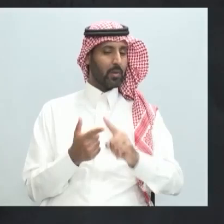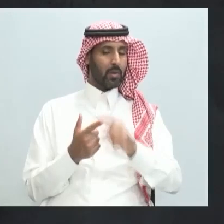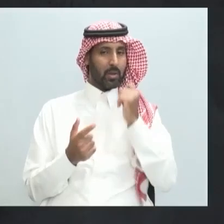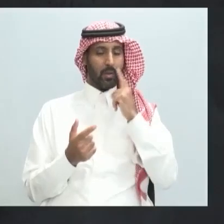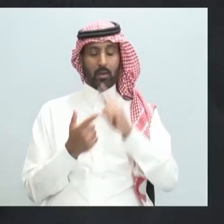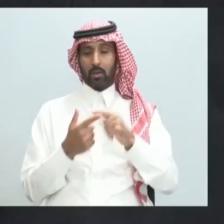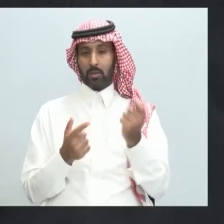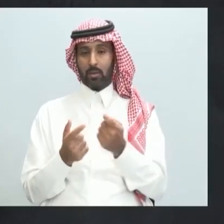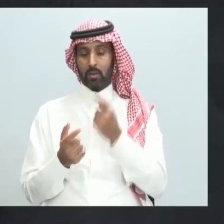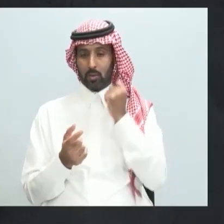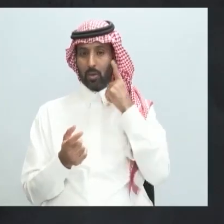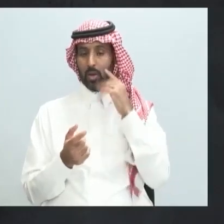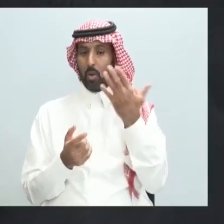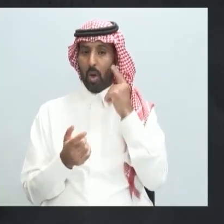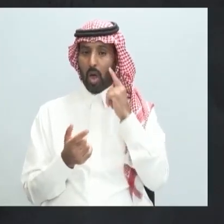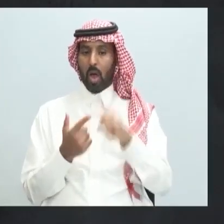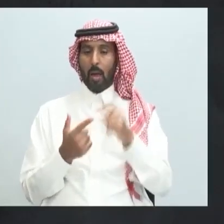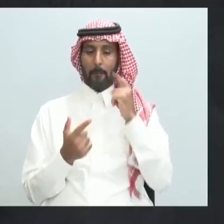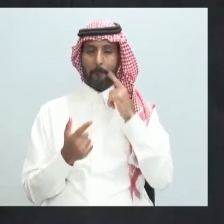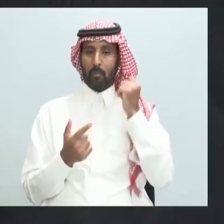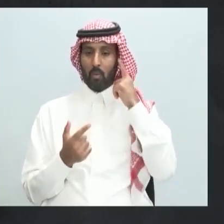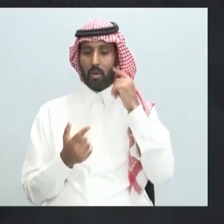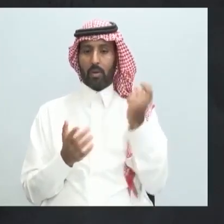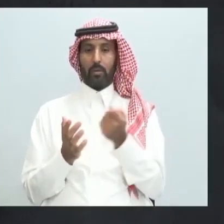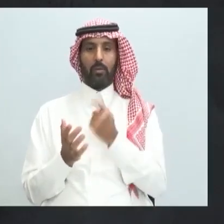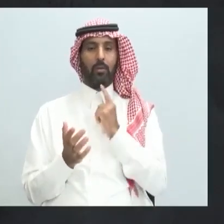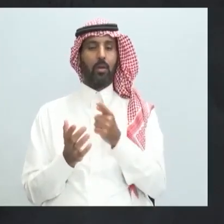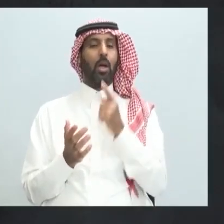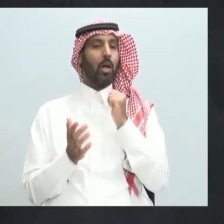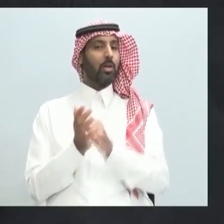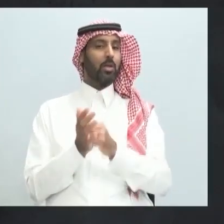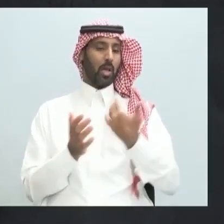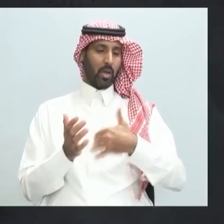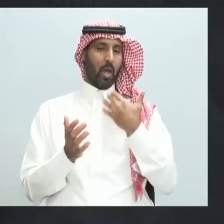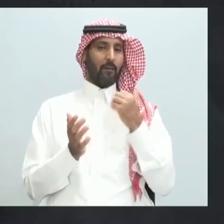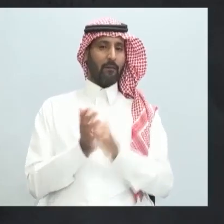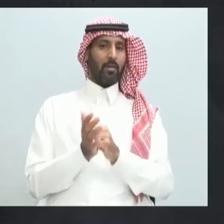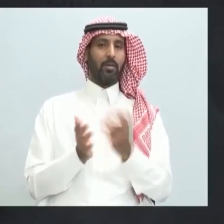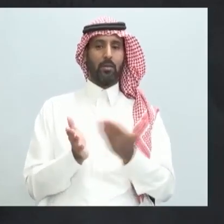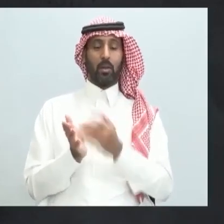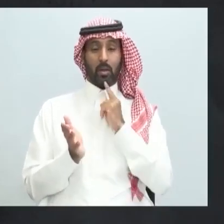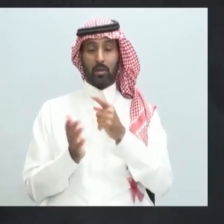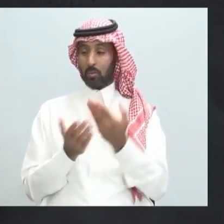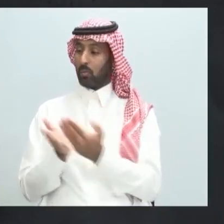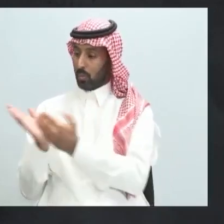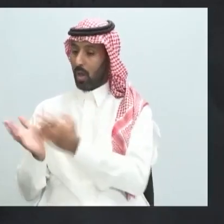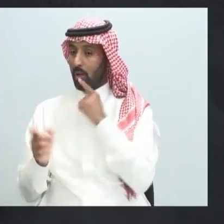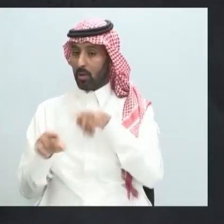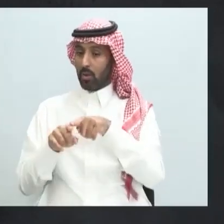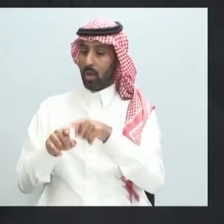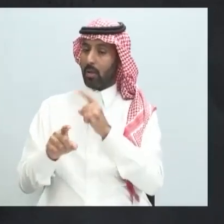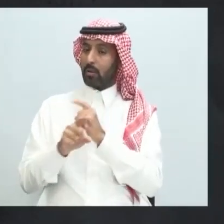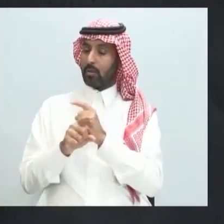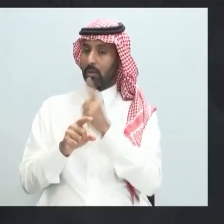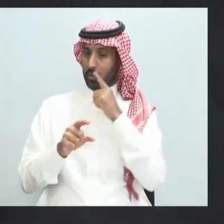Just try to come up with a quote about how do you feel about home and share it with your friends, and